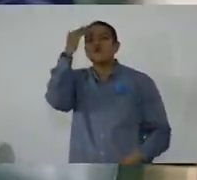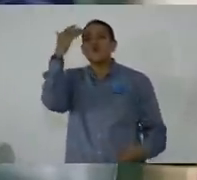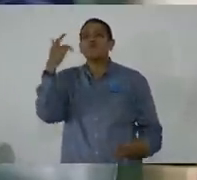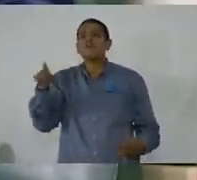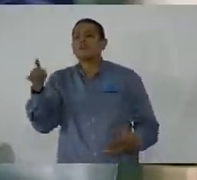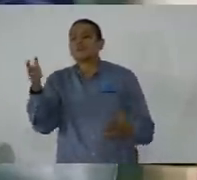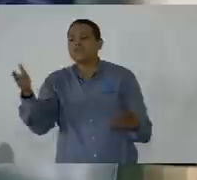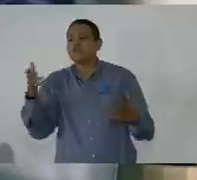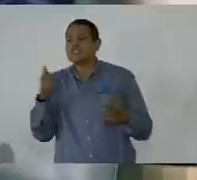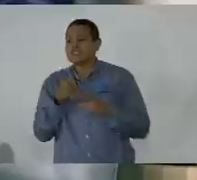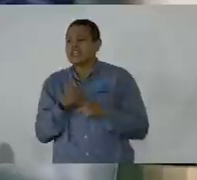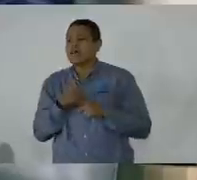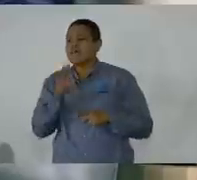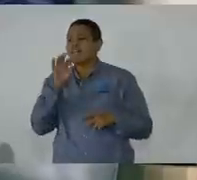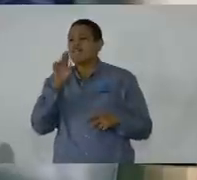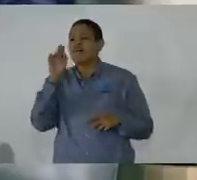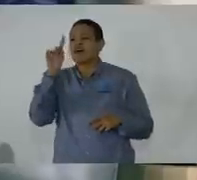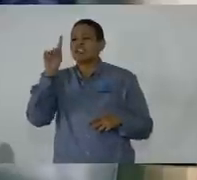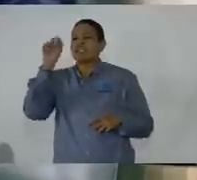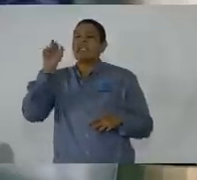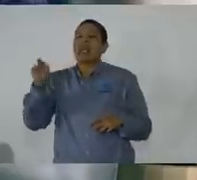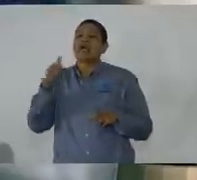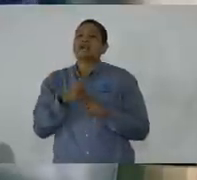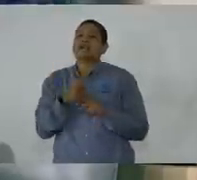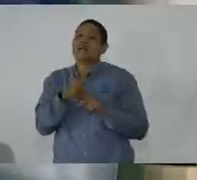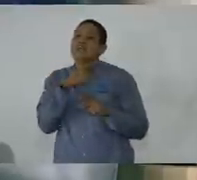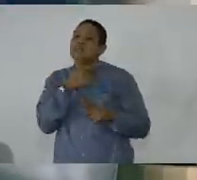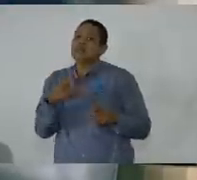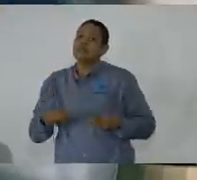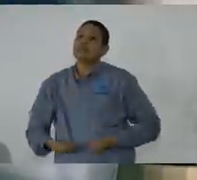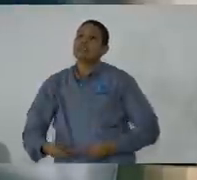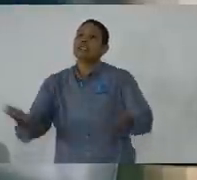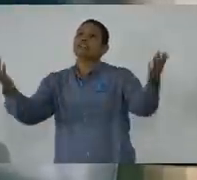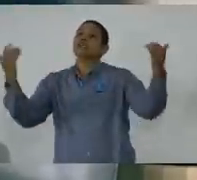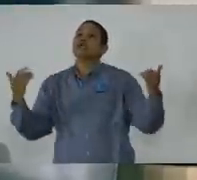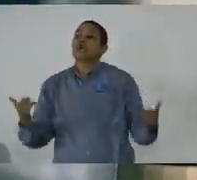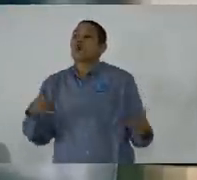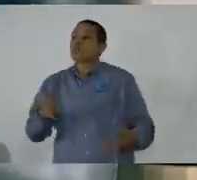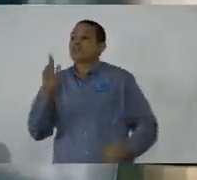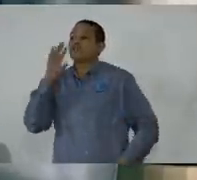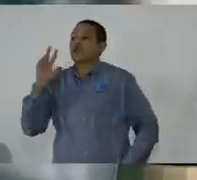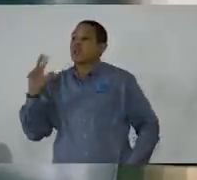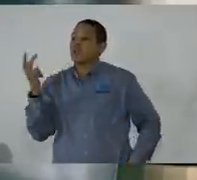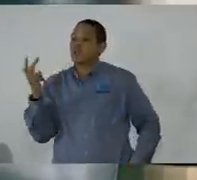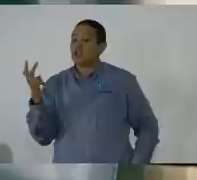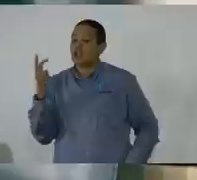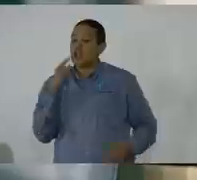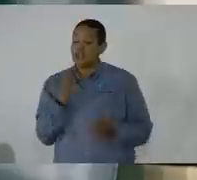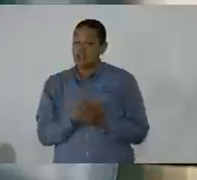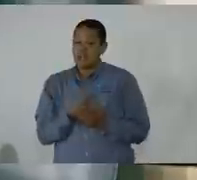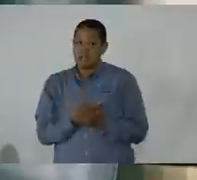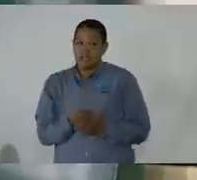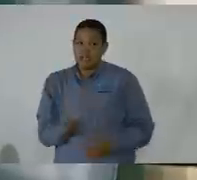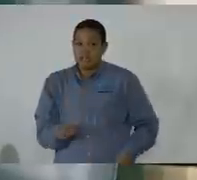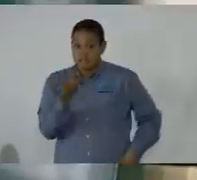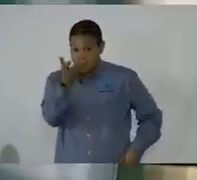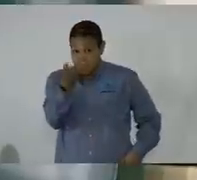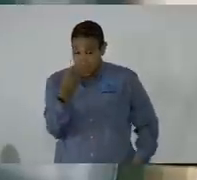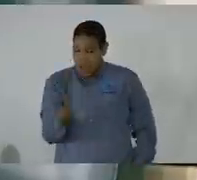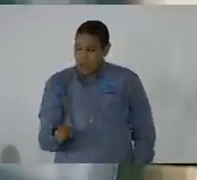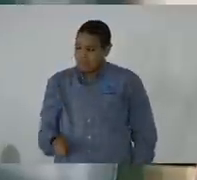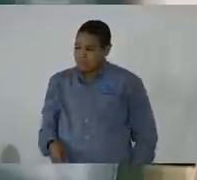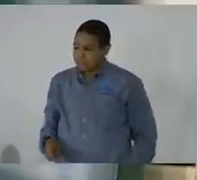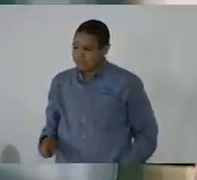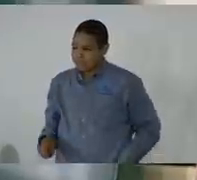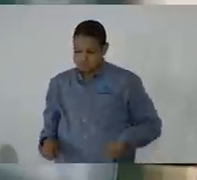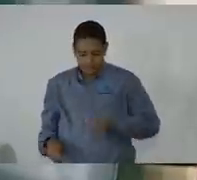received fertilizers which are being distributed now. And this was the third donation. I see your